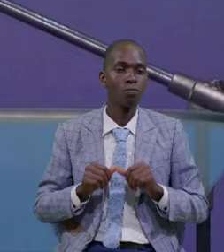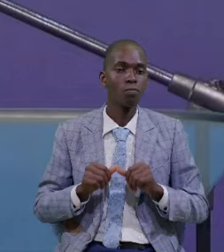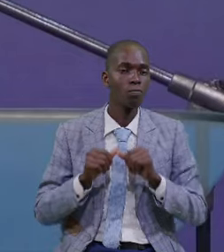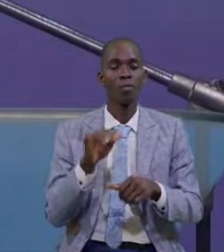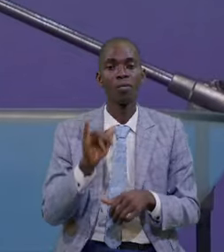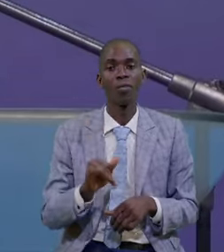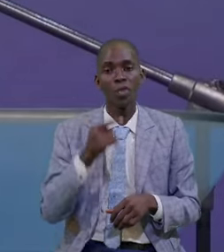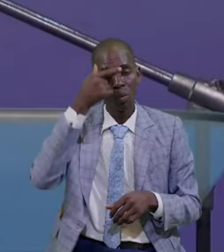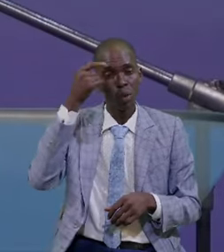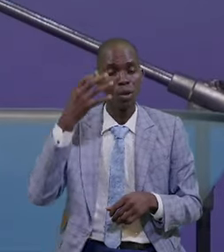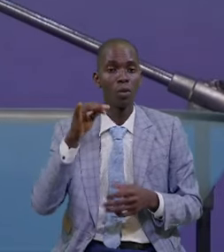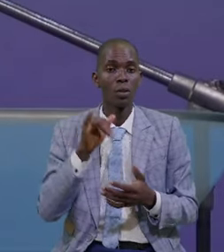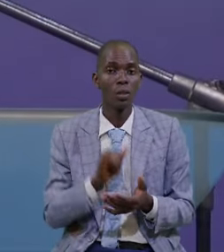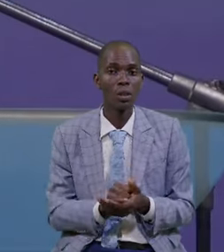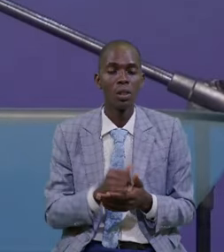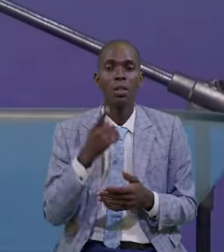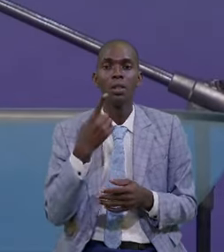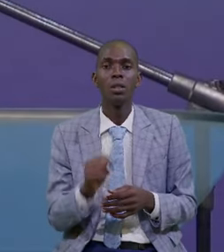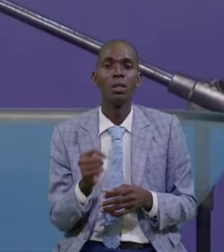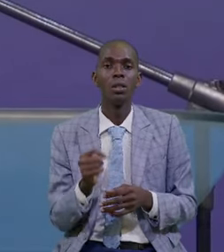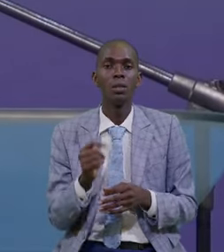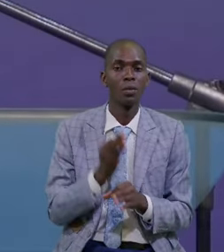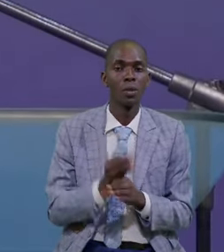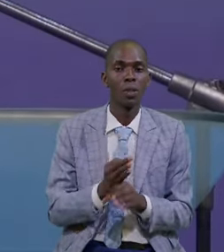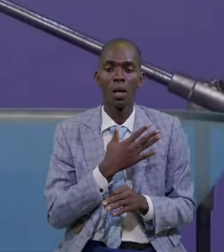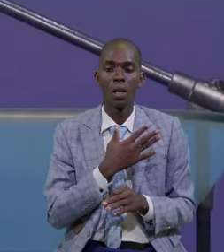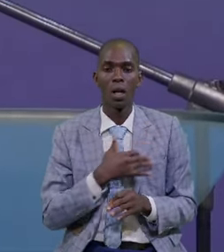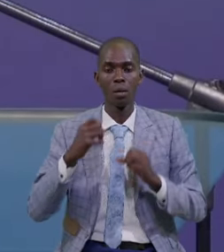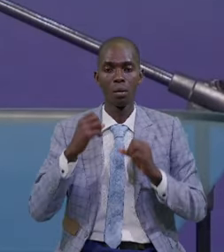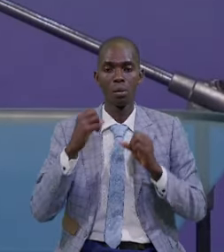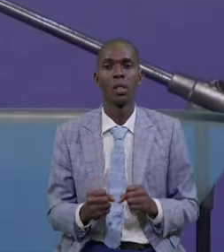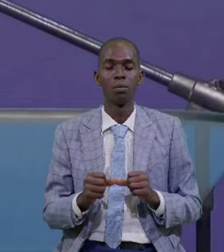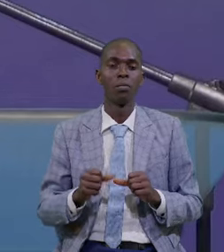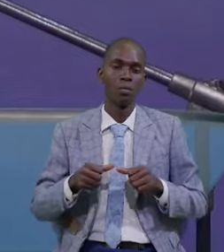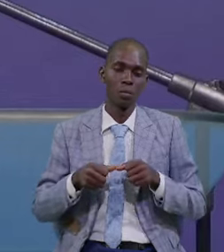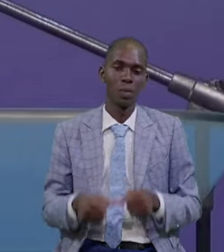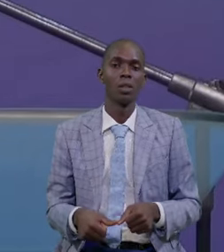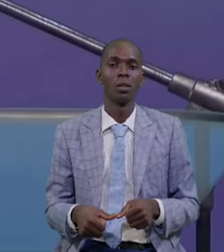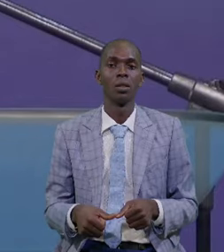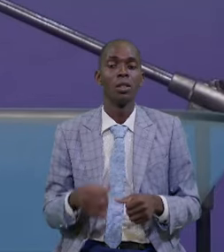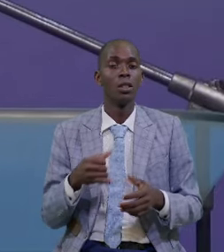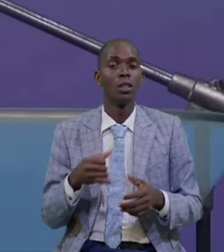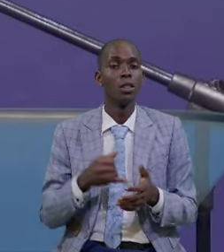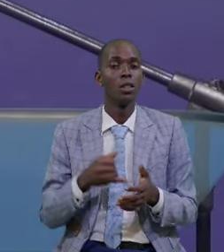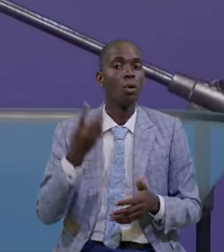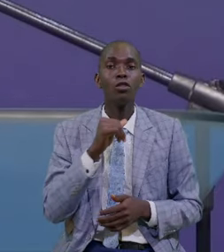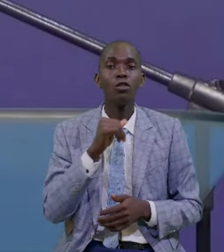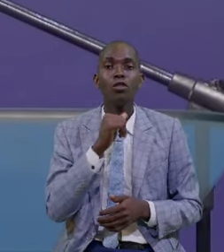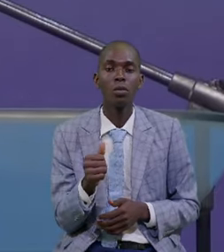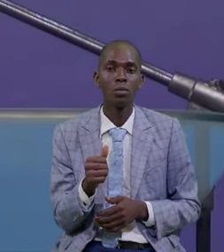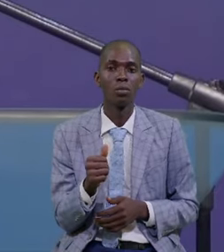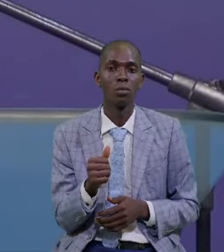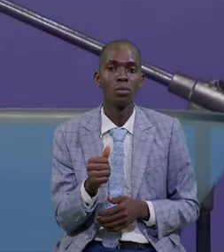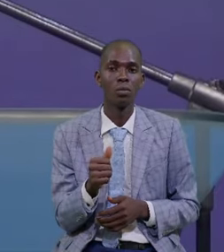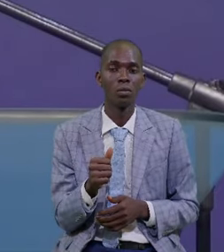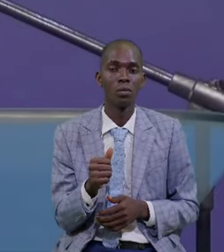of that, the faith and the power remained. It was not dwindling. And he